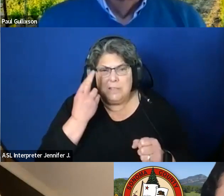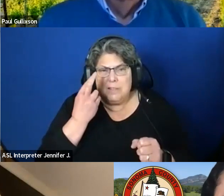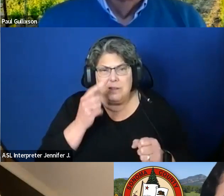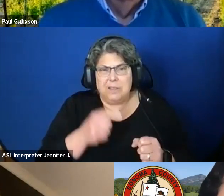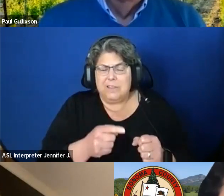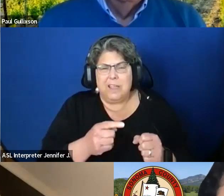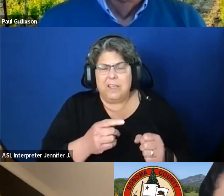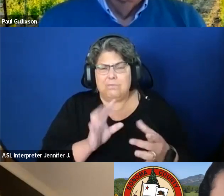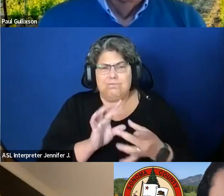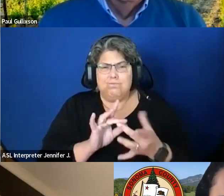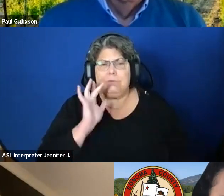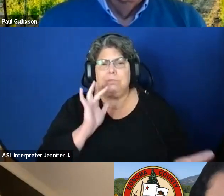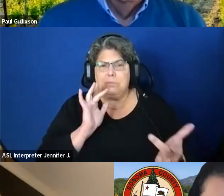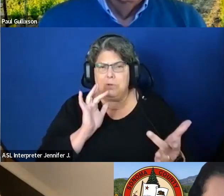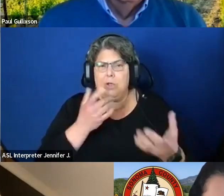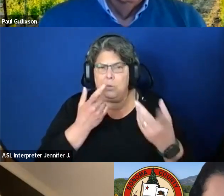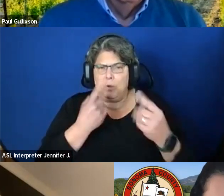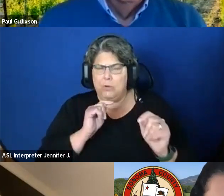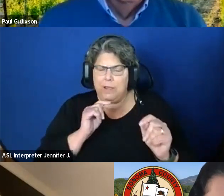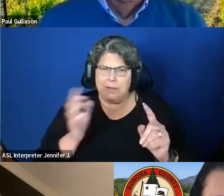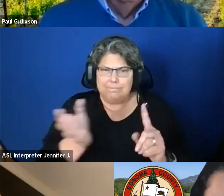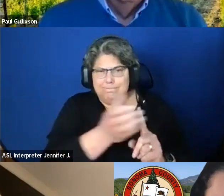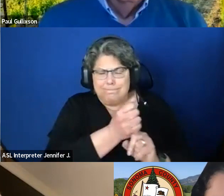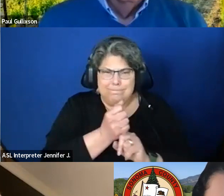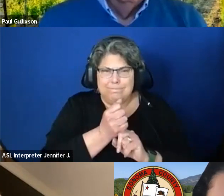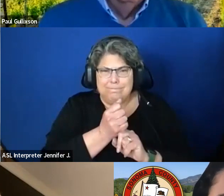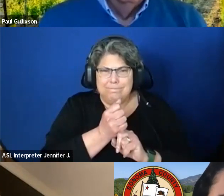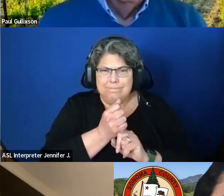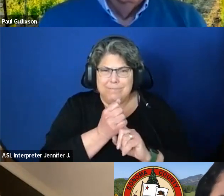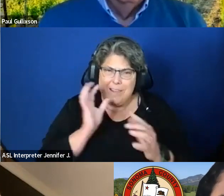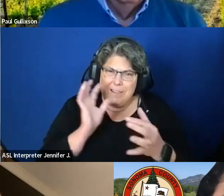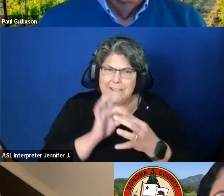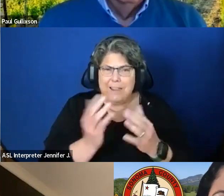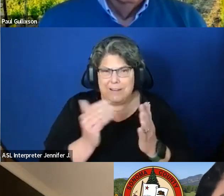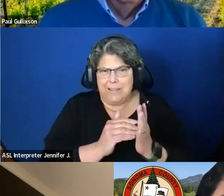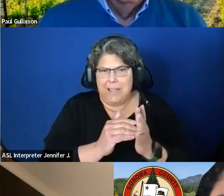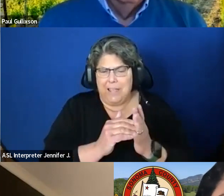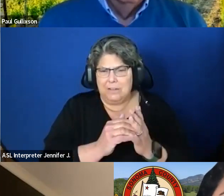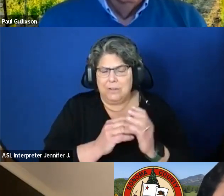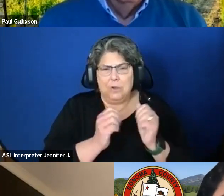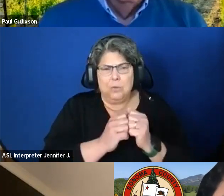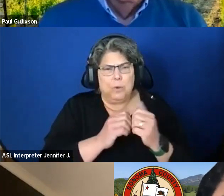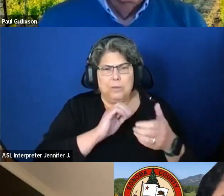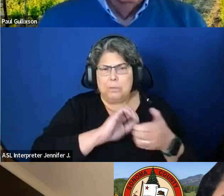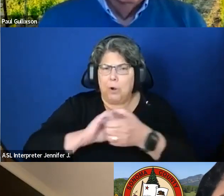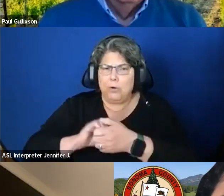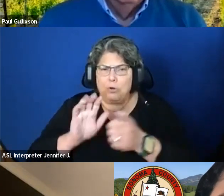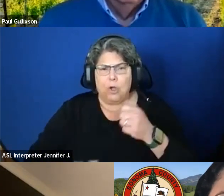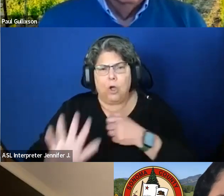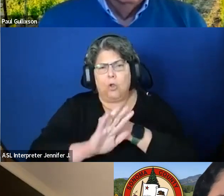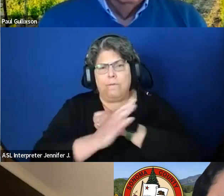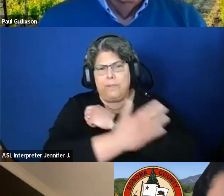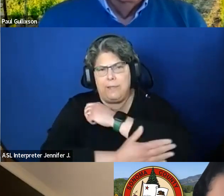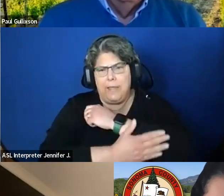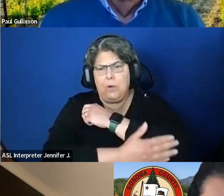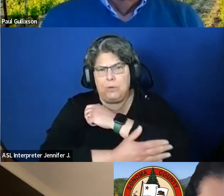become disconnected, we try to grab them and connect with them with partners throughout the entire county where they're